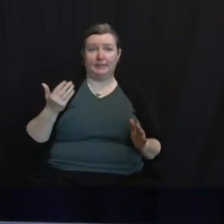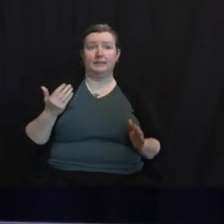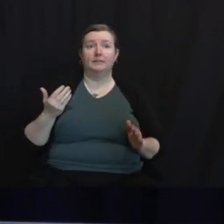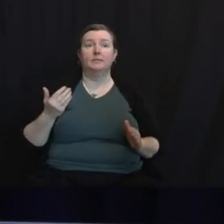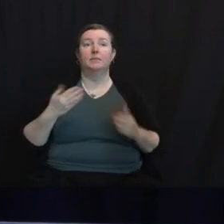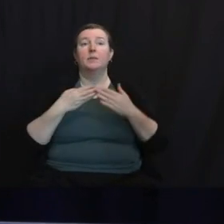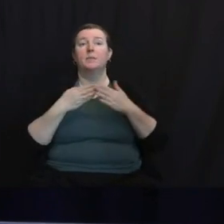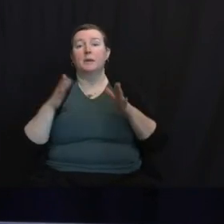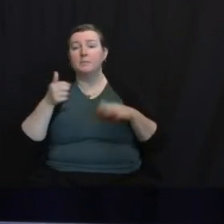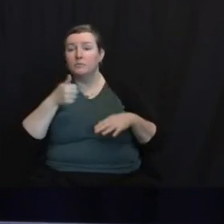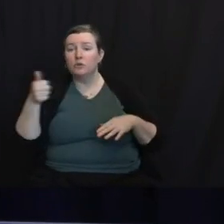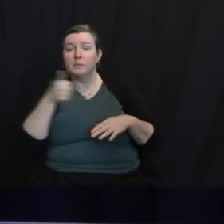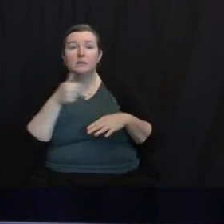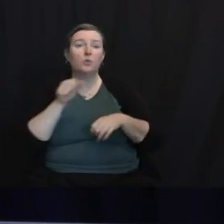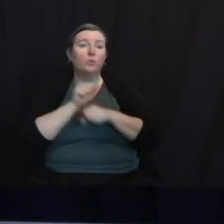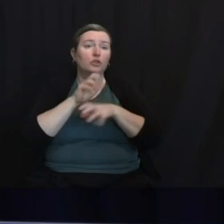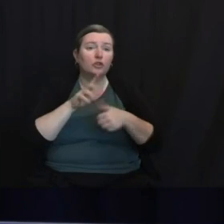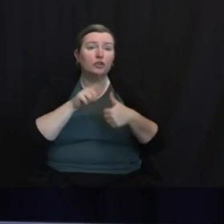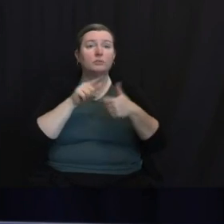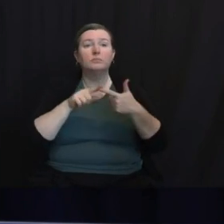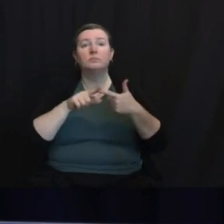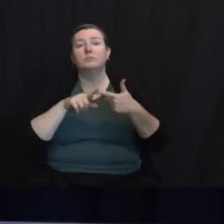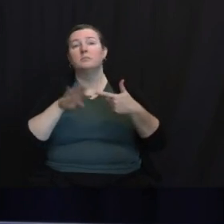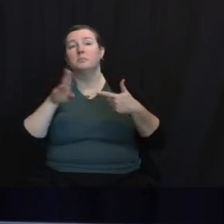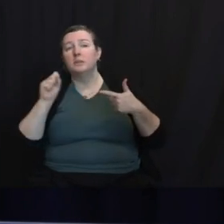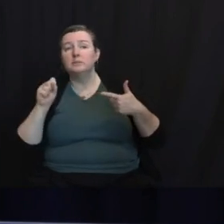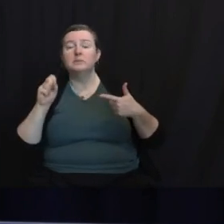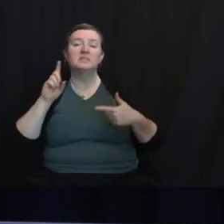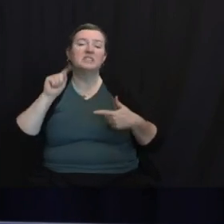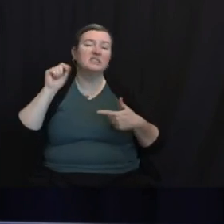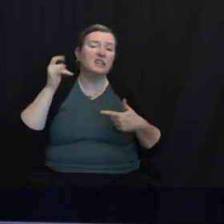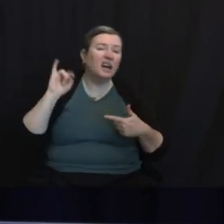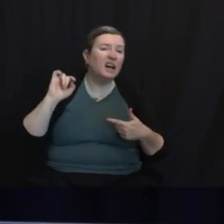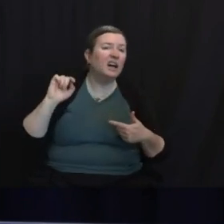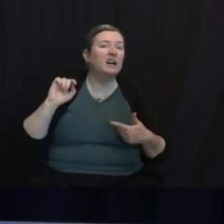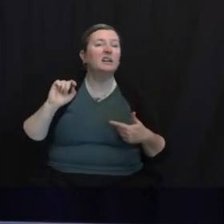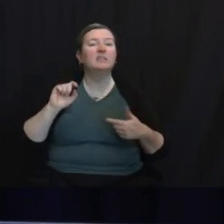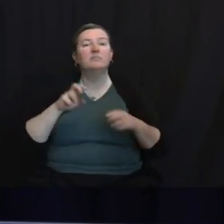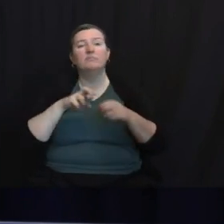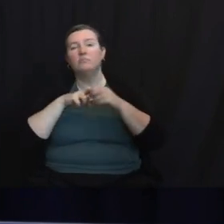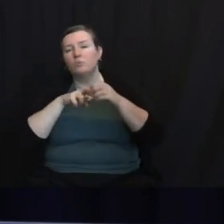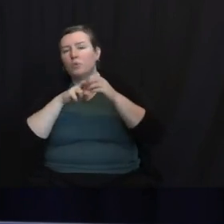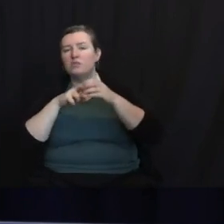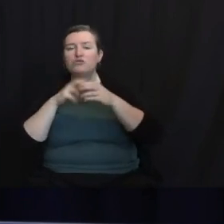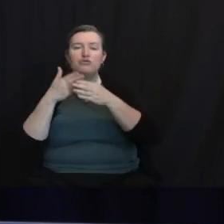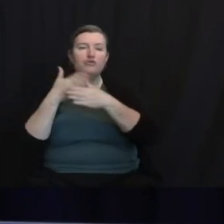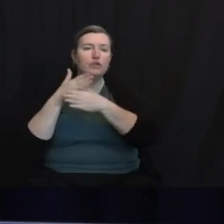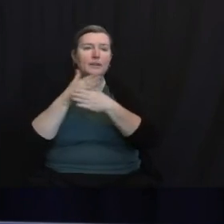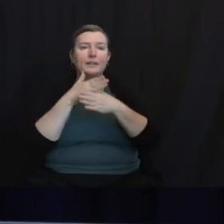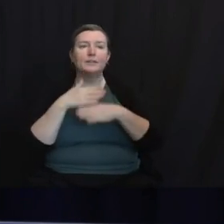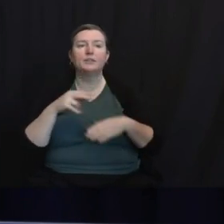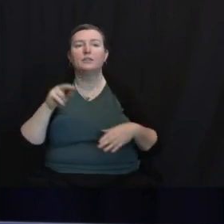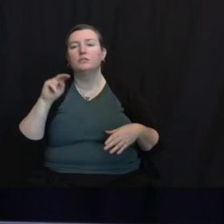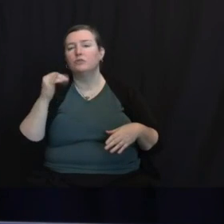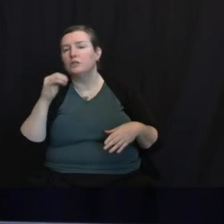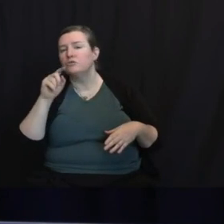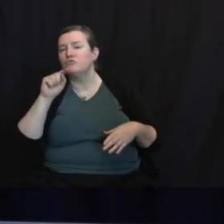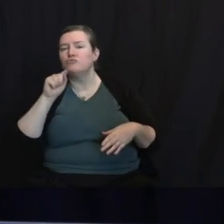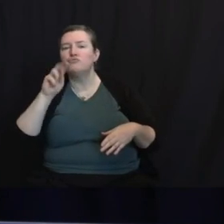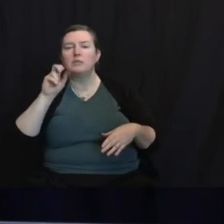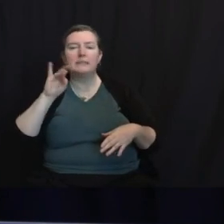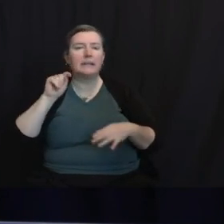workers, including bus, taxi, rideshare, and airport employees, New Jersey Transit workers, and motor vehicle